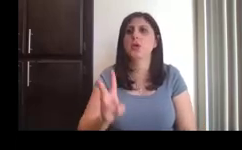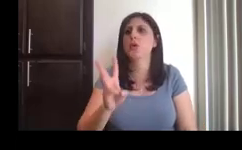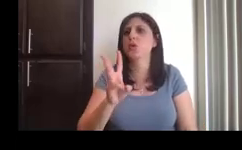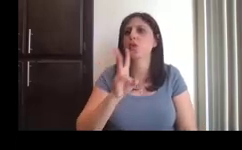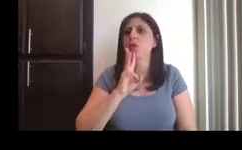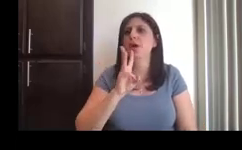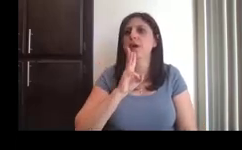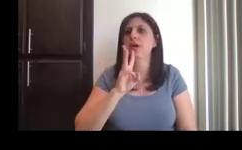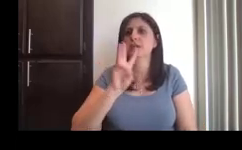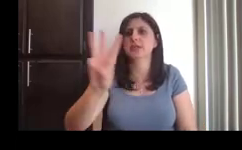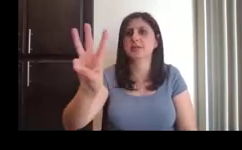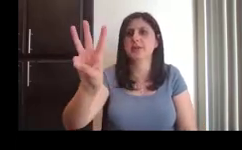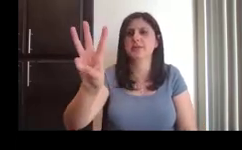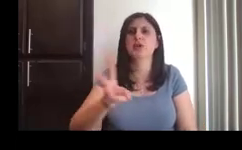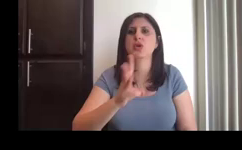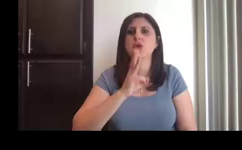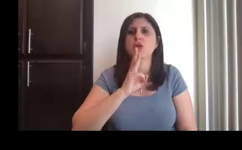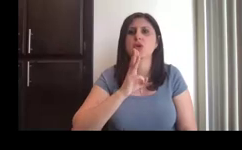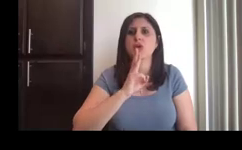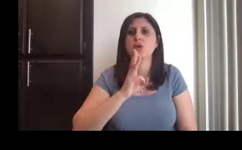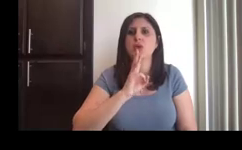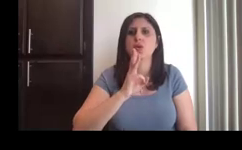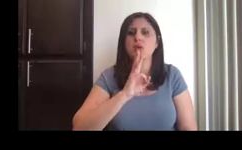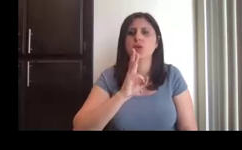Water. Water. W.